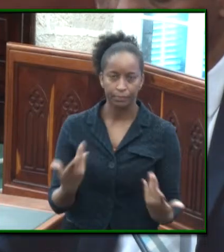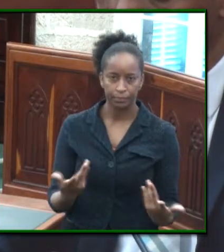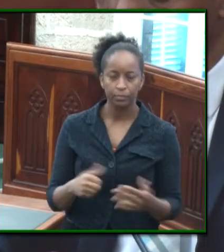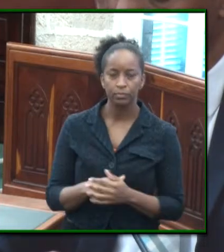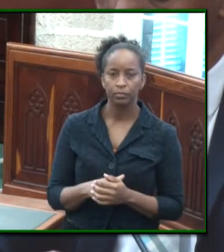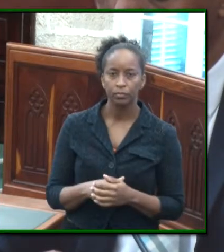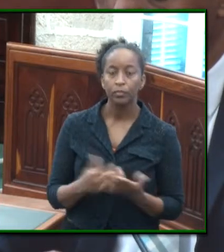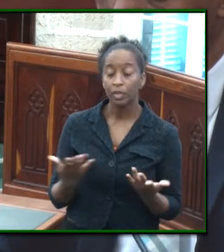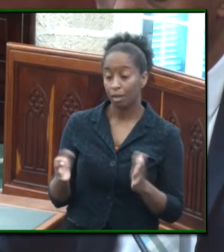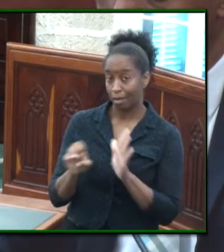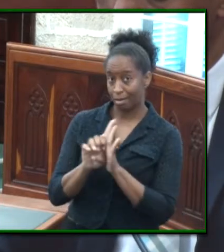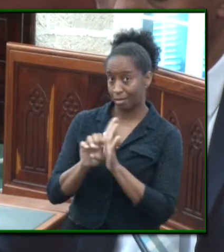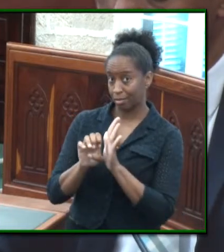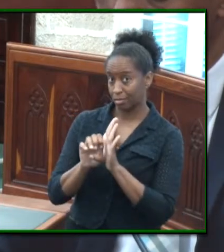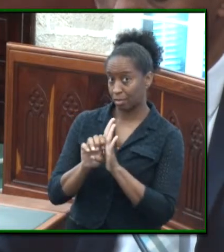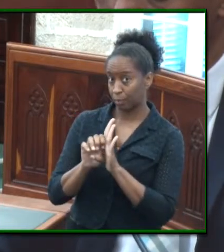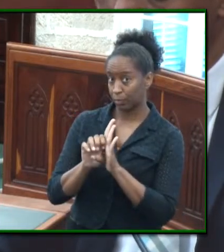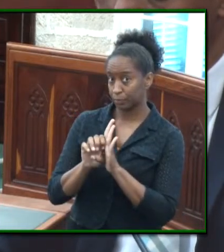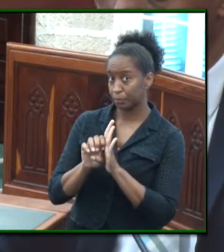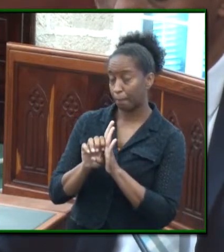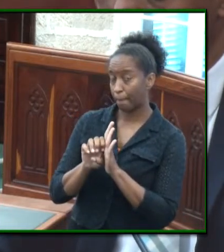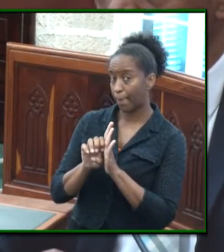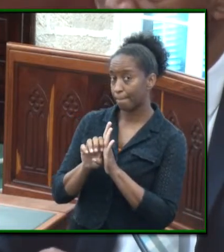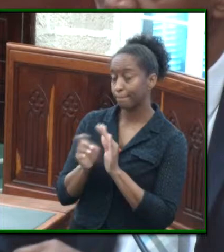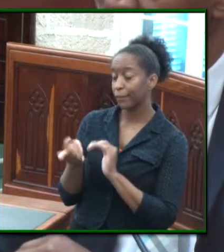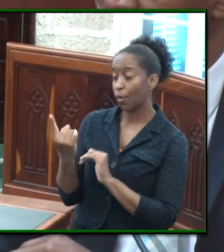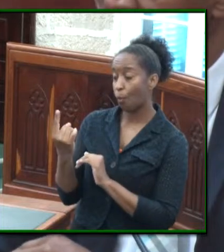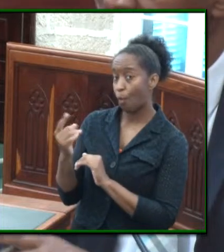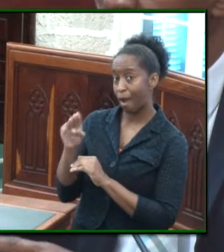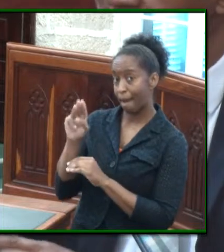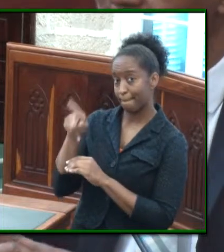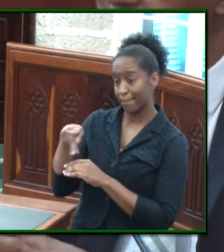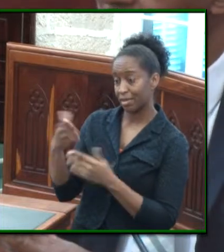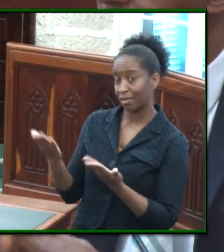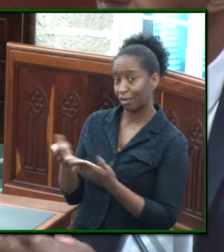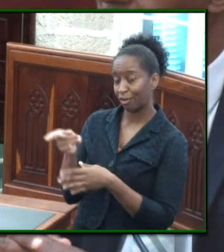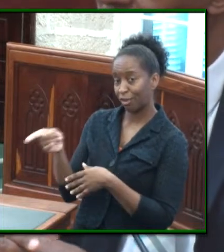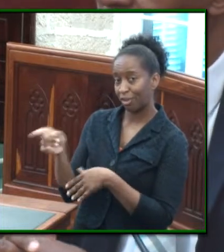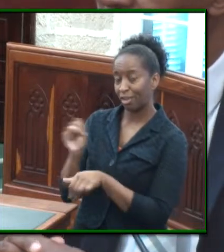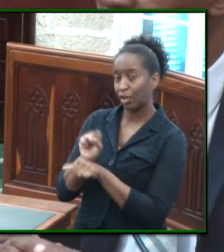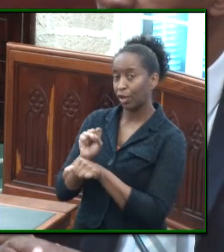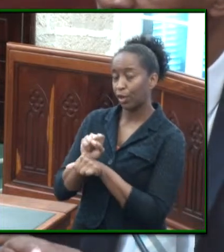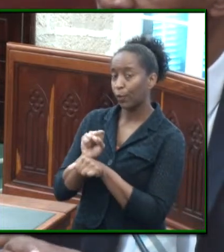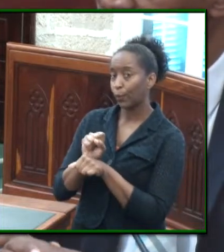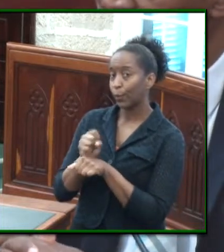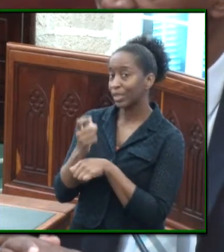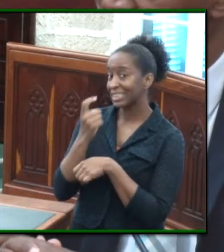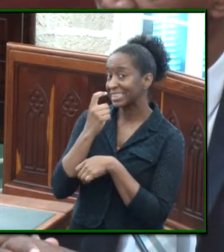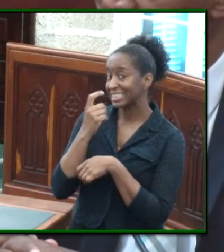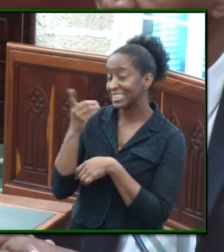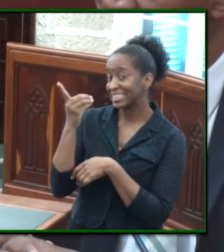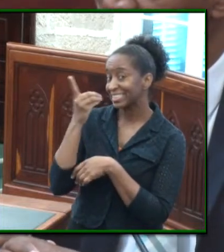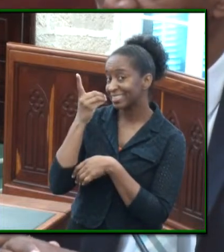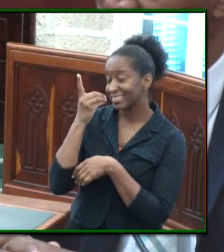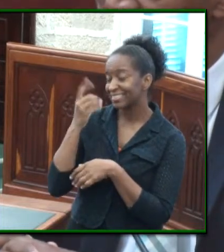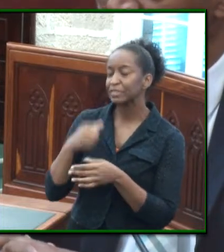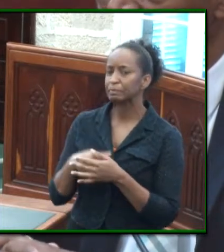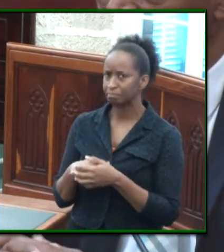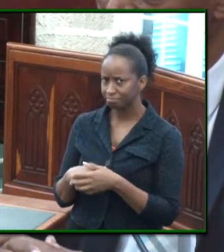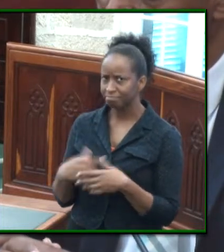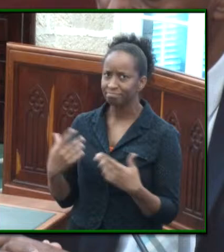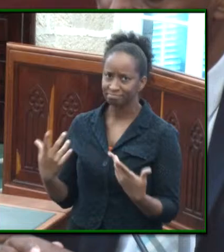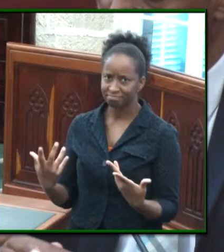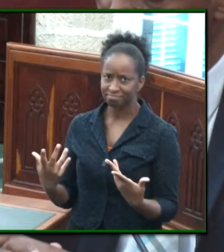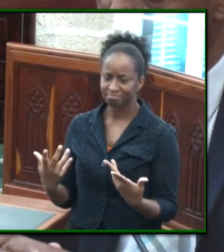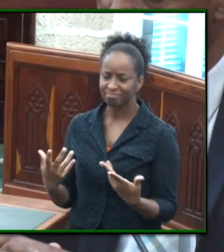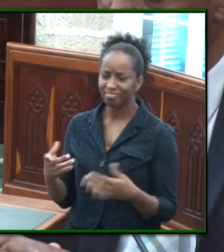only accustomed to pulling teeth is then asked to deal with a piece of, what do you call it, maxillofacial surgery, he